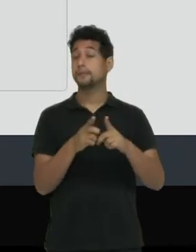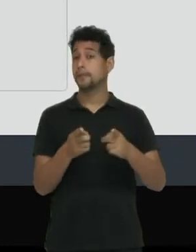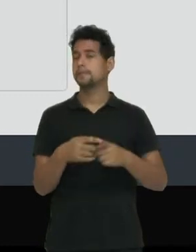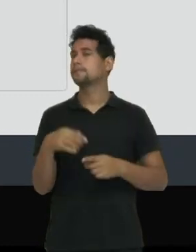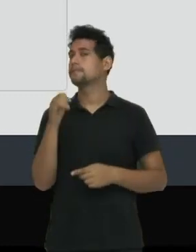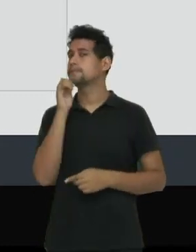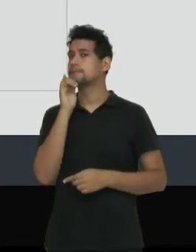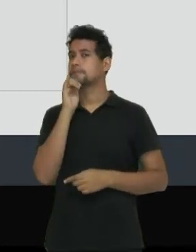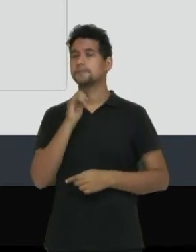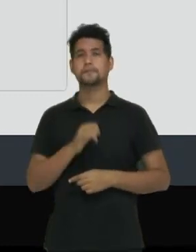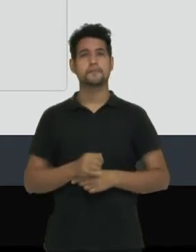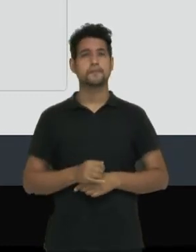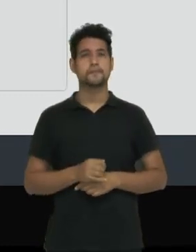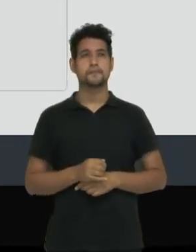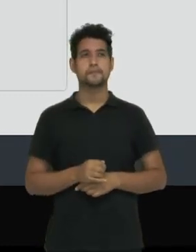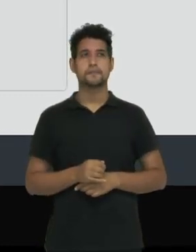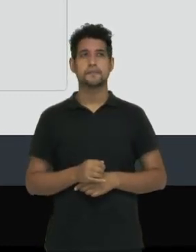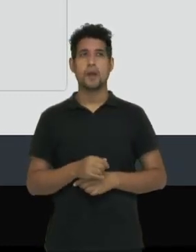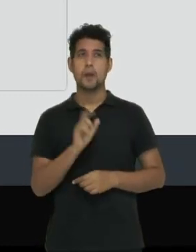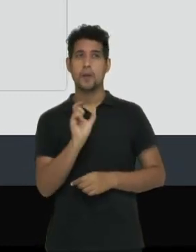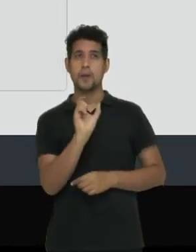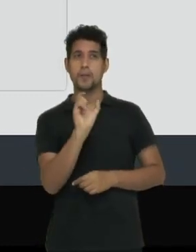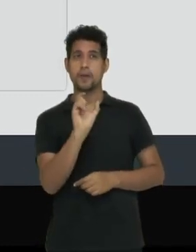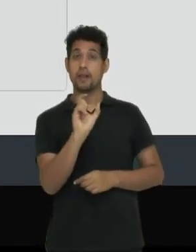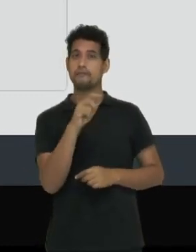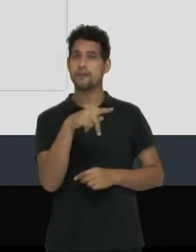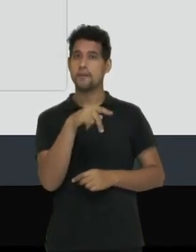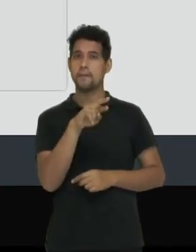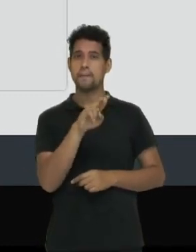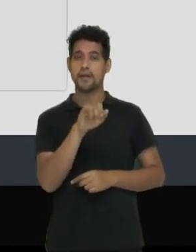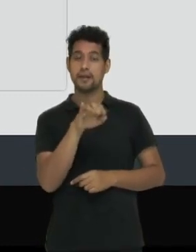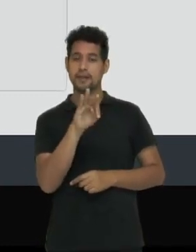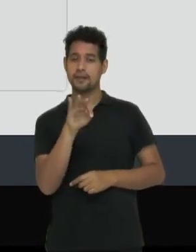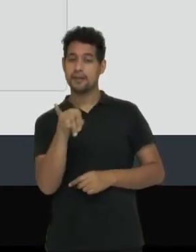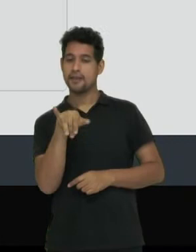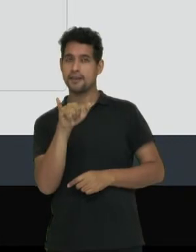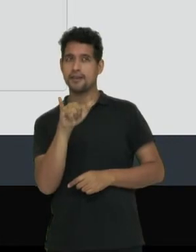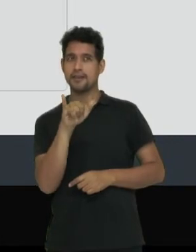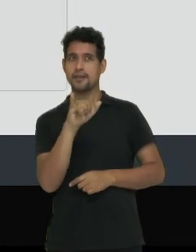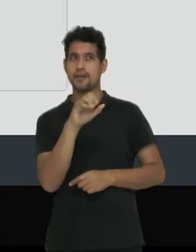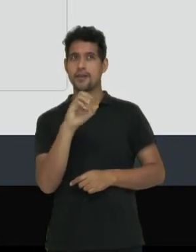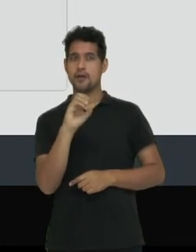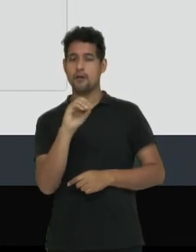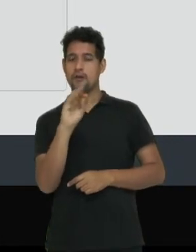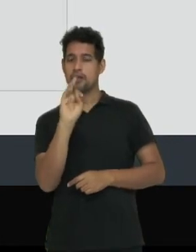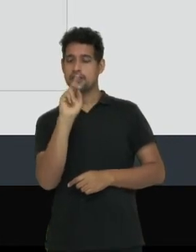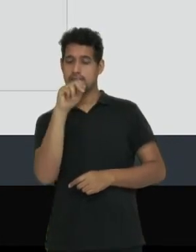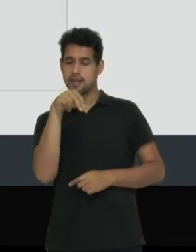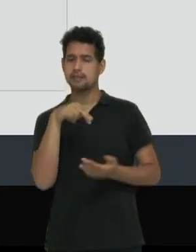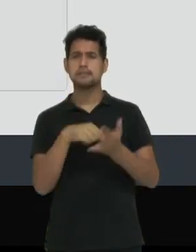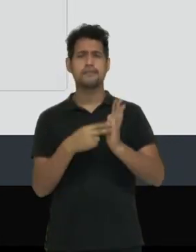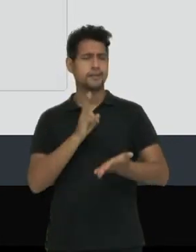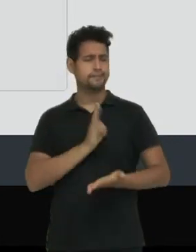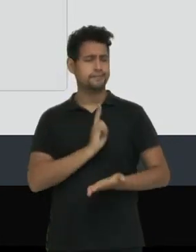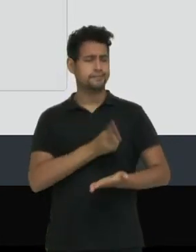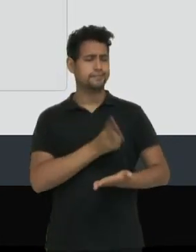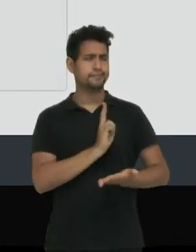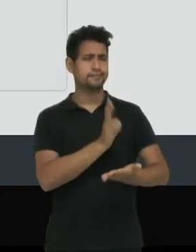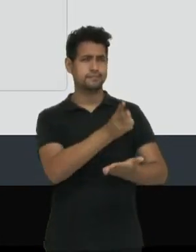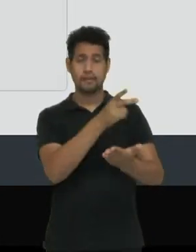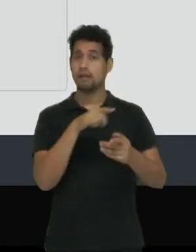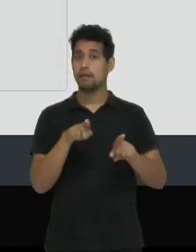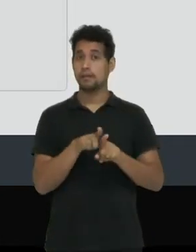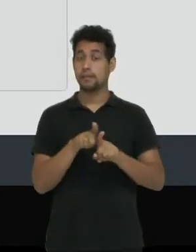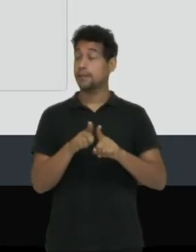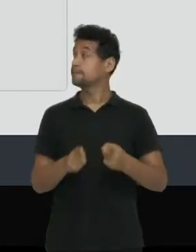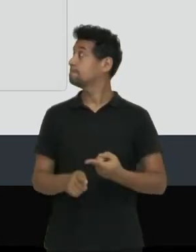exemplo, pretty often. Pretty often. Muito frequentemente. Ou do you ever? Do